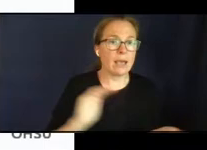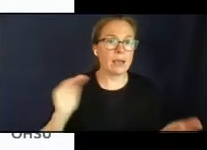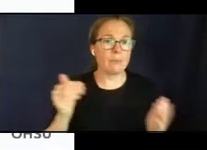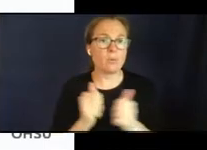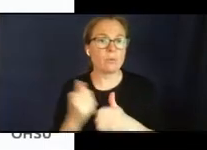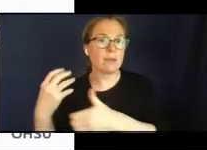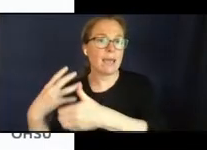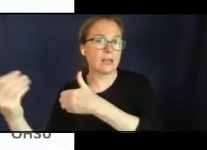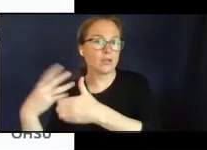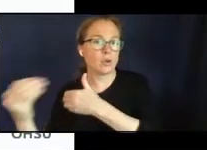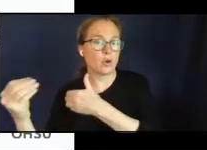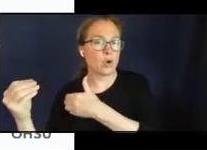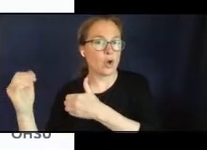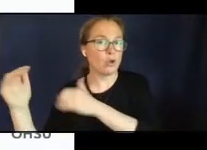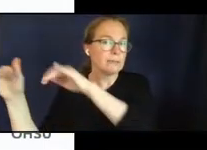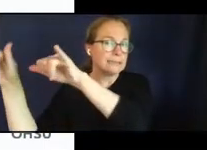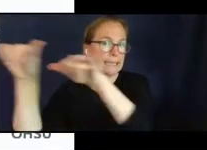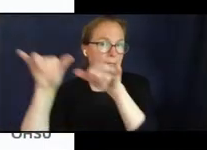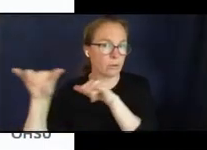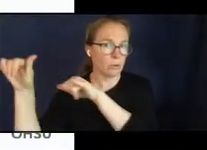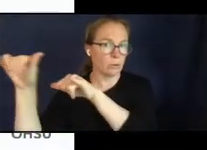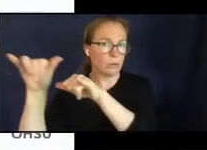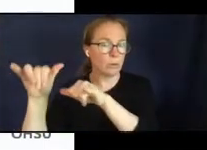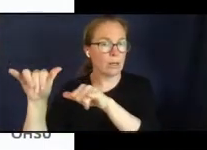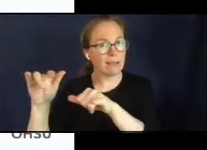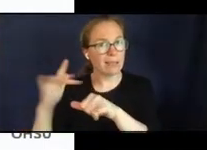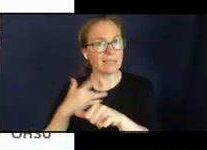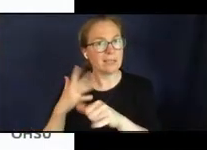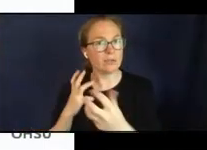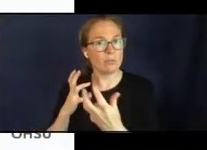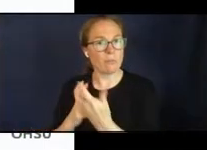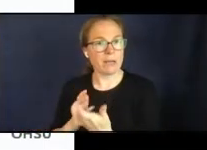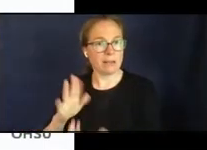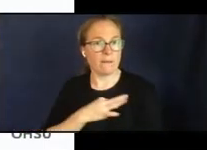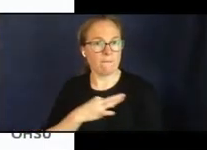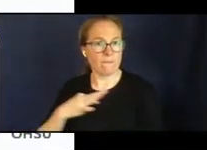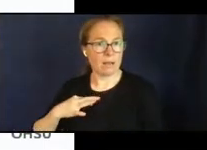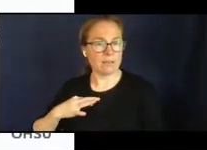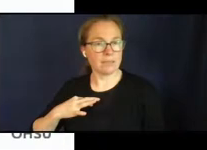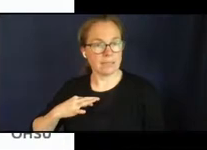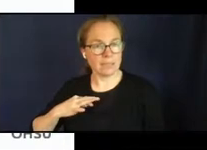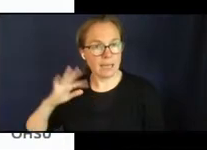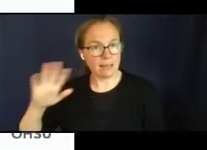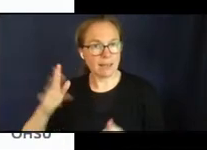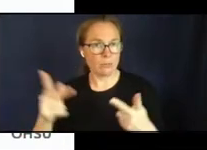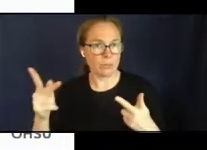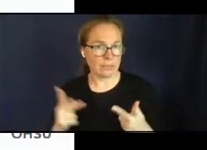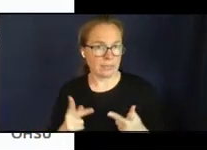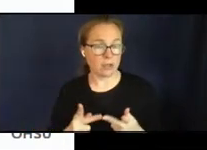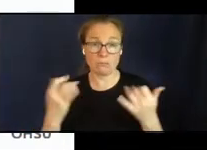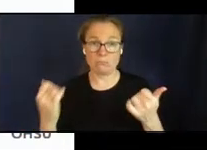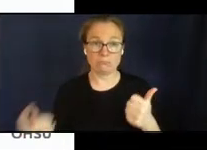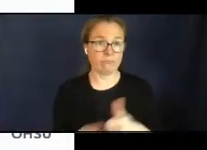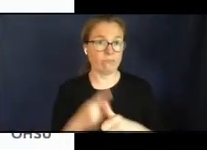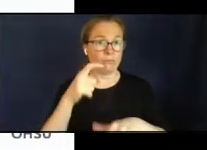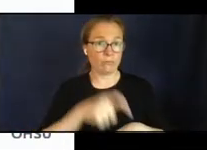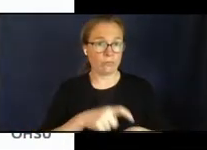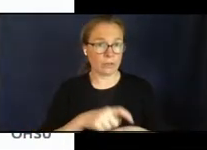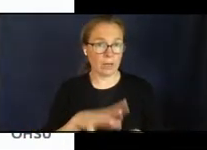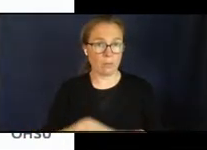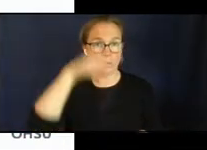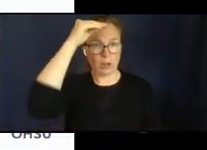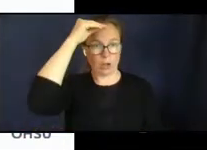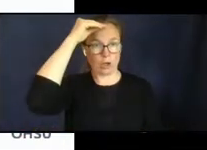benchmark that's relevant for that faculty. And it's really the very first time we have that data across the university in a consistent